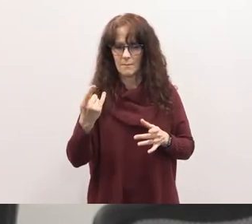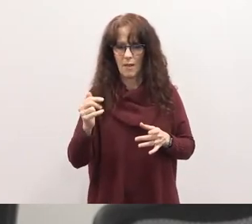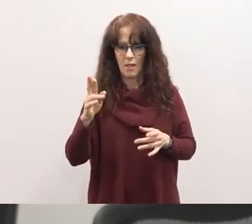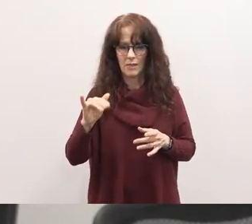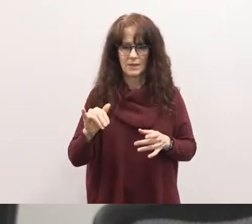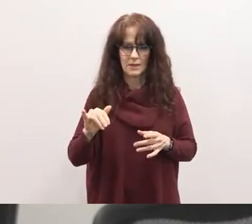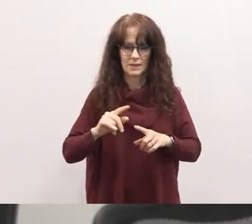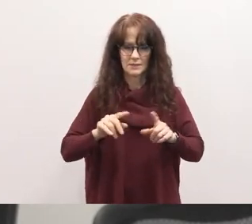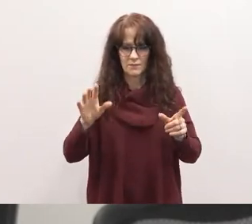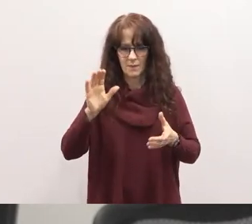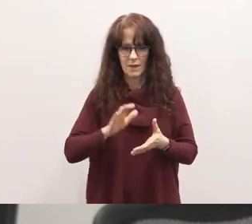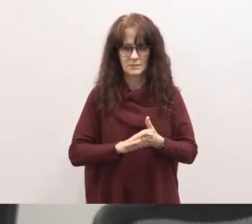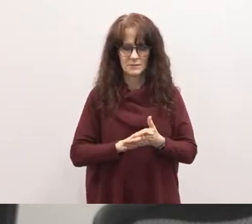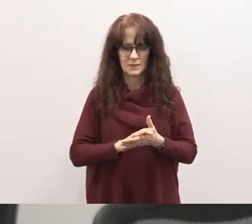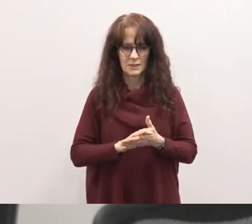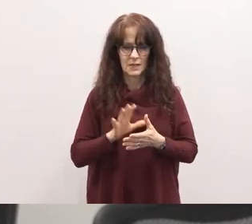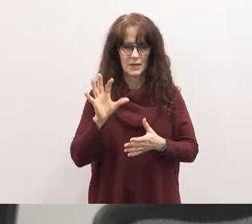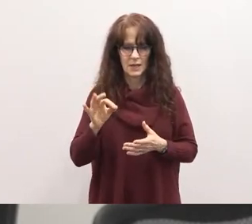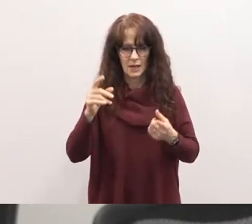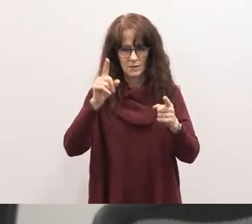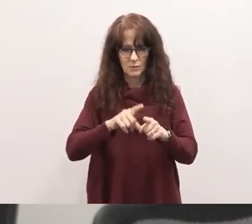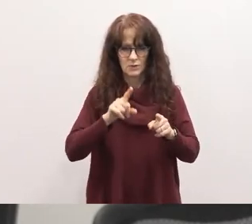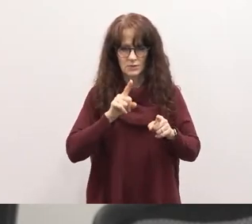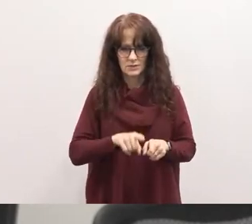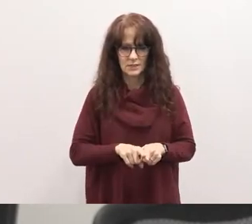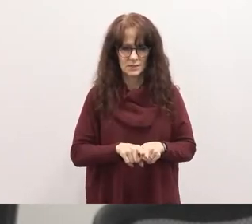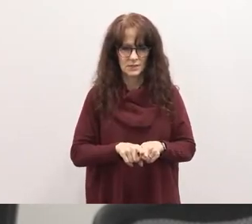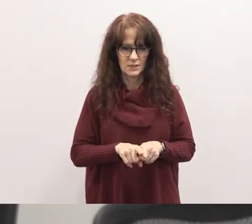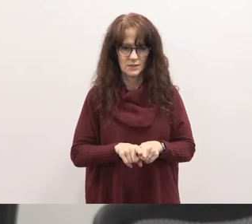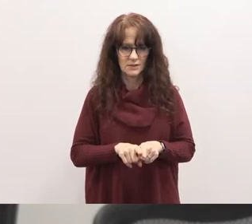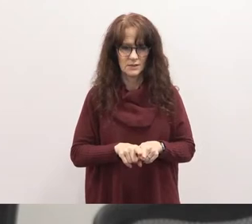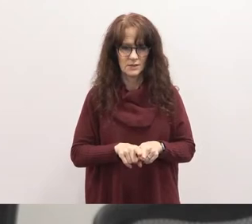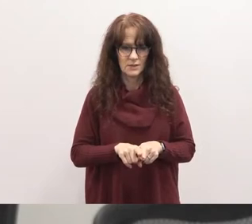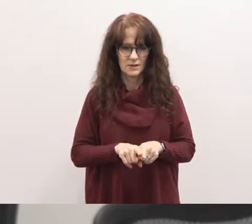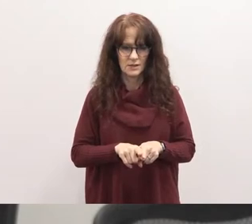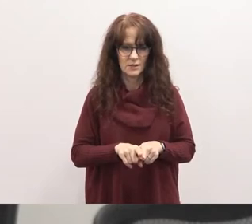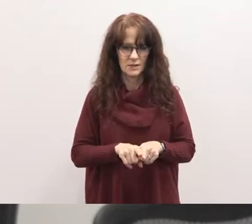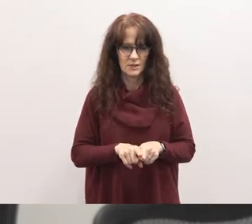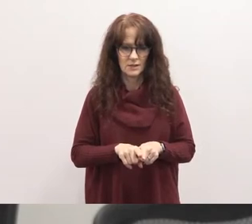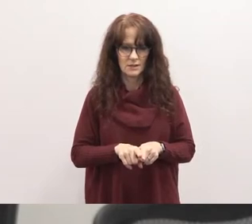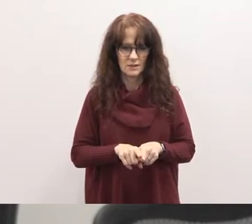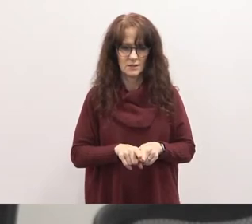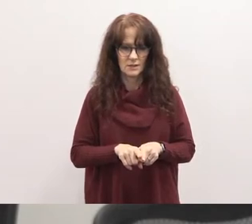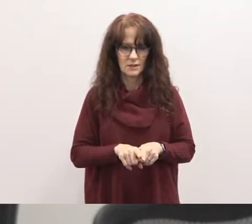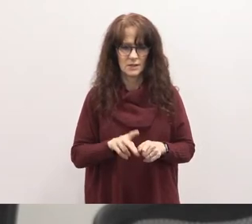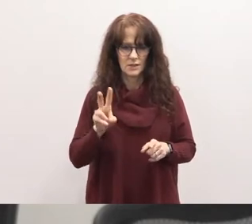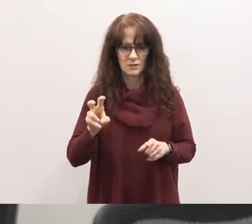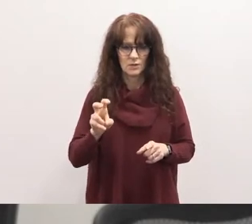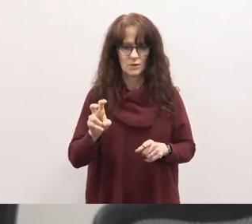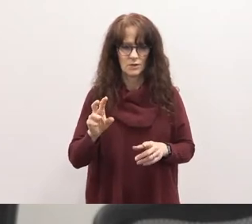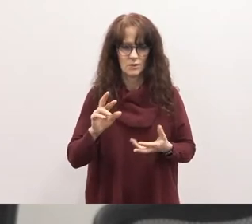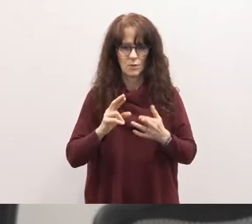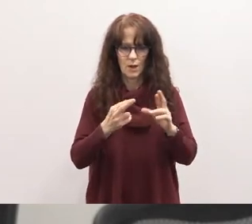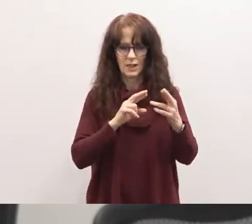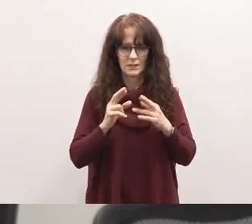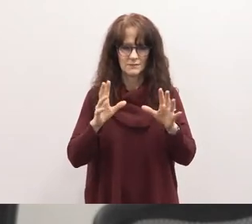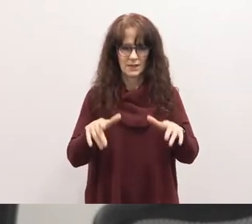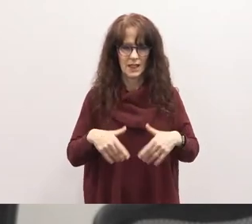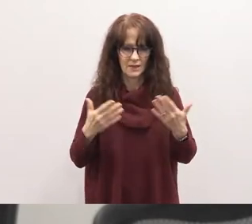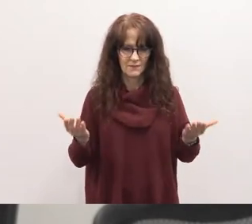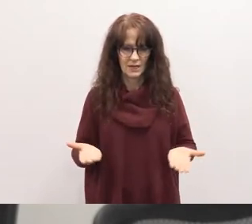husband, I have 9 brothers and sisters. I have probably 200 relatives who live